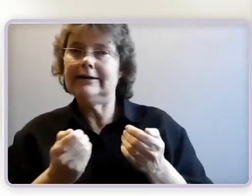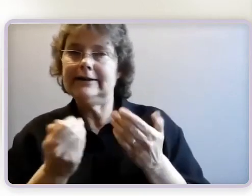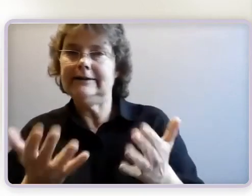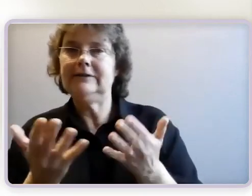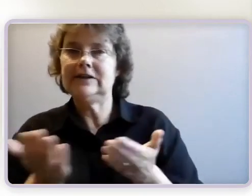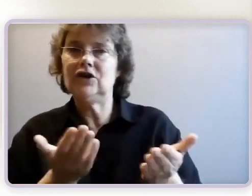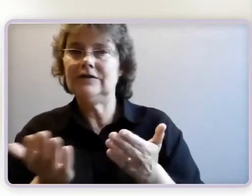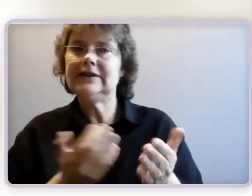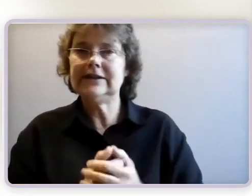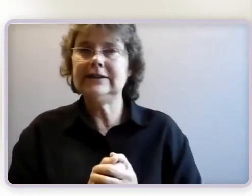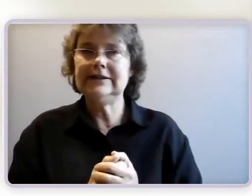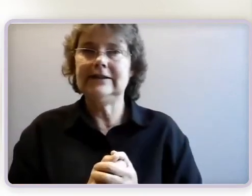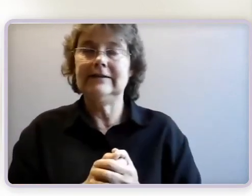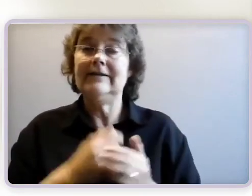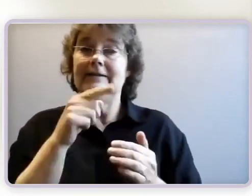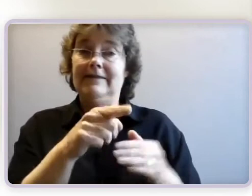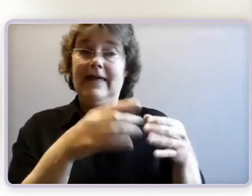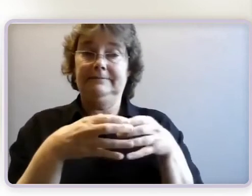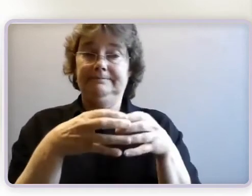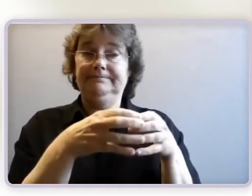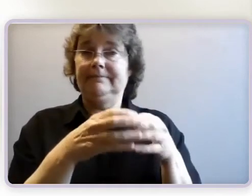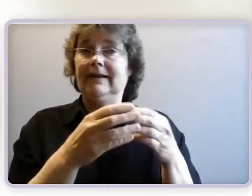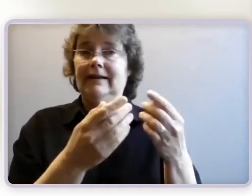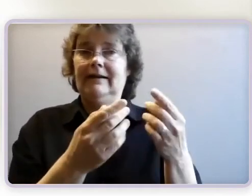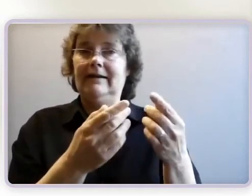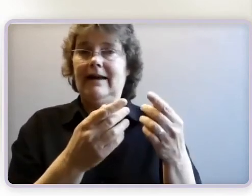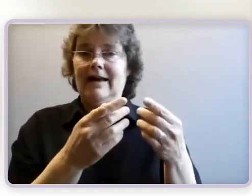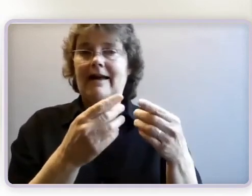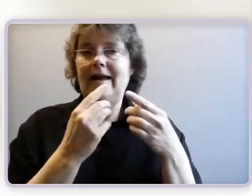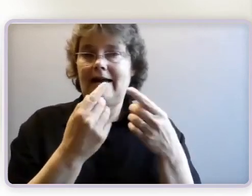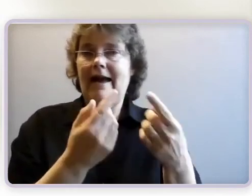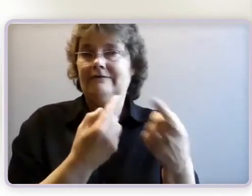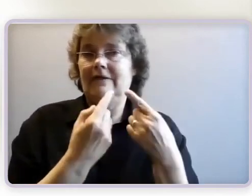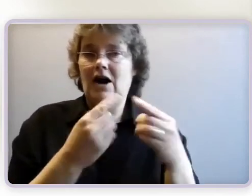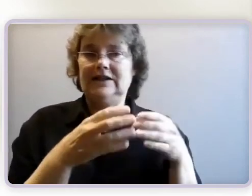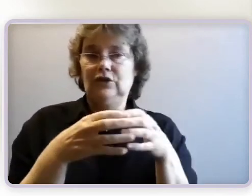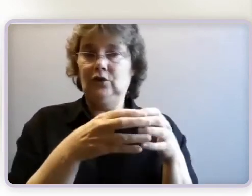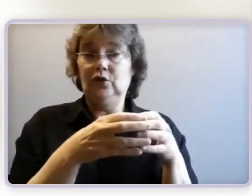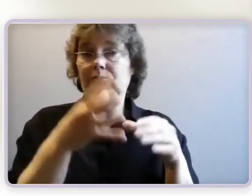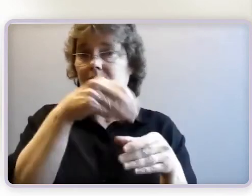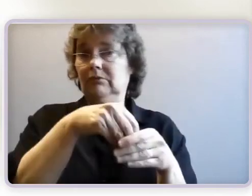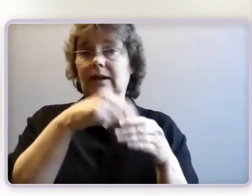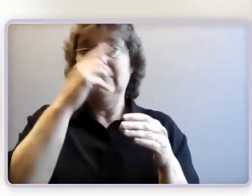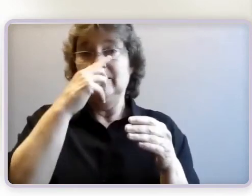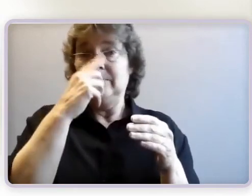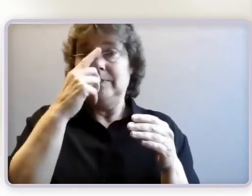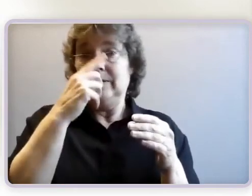And the advisory group includes people with lived experience of disability, also